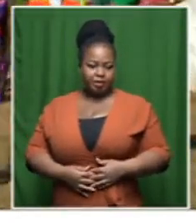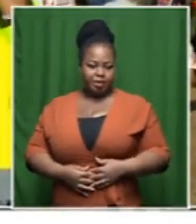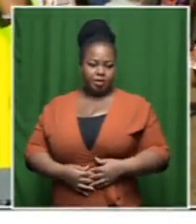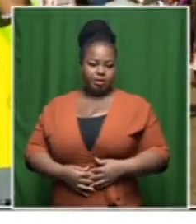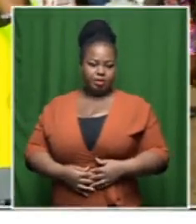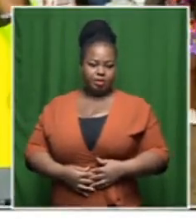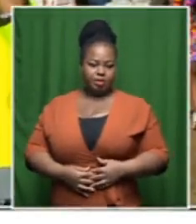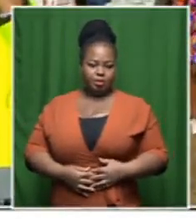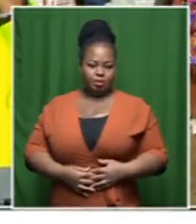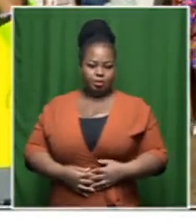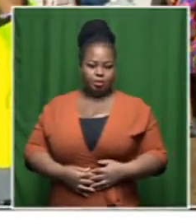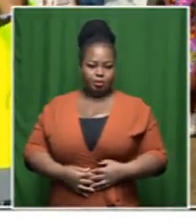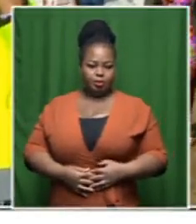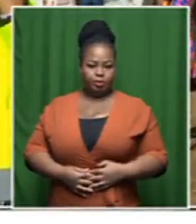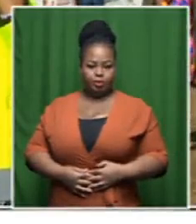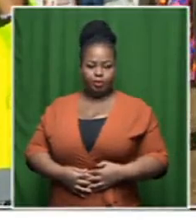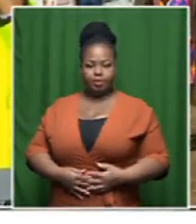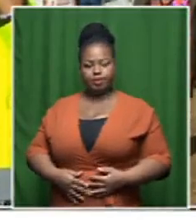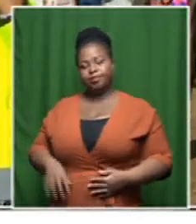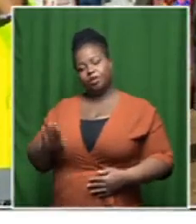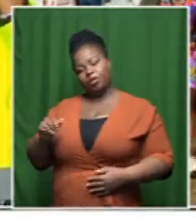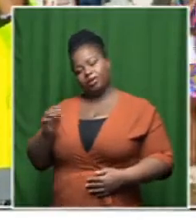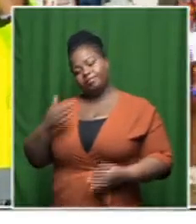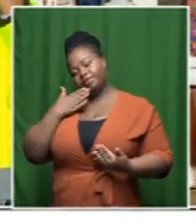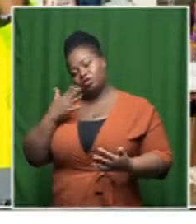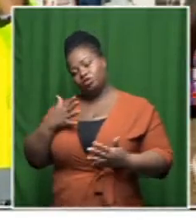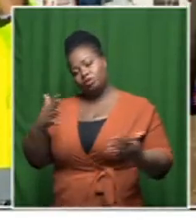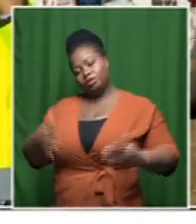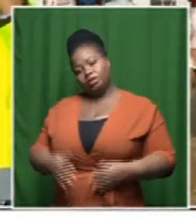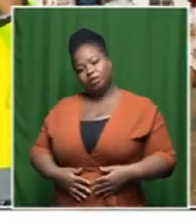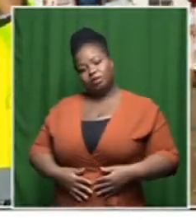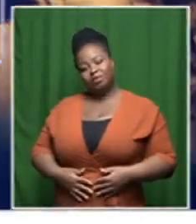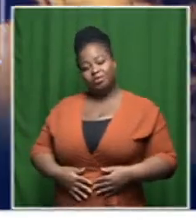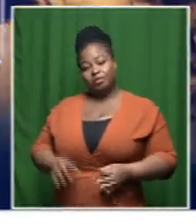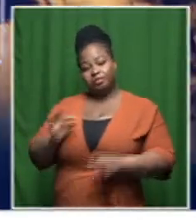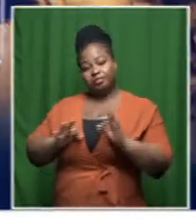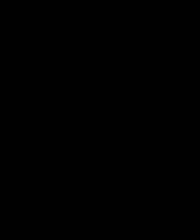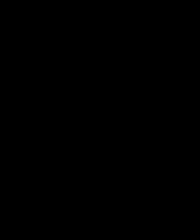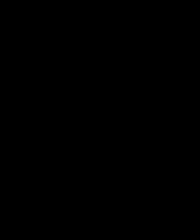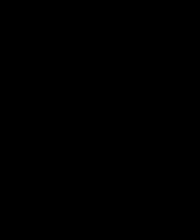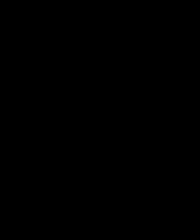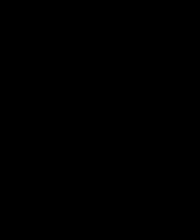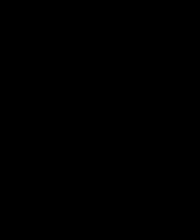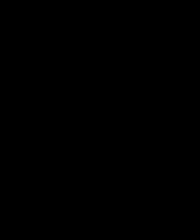Bongani Gema, thank you so much for talking to us this morning.